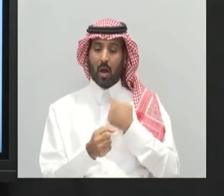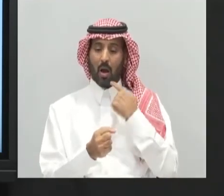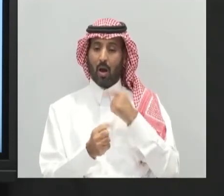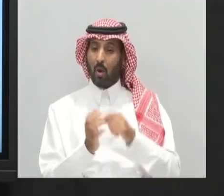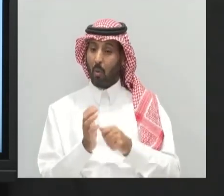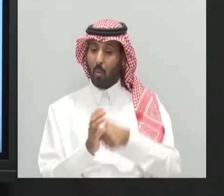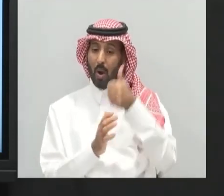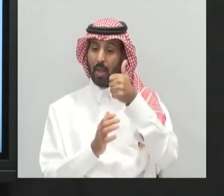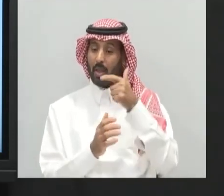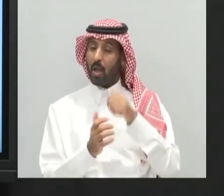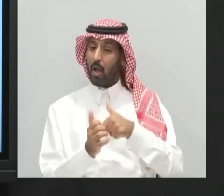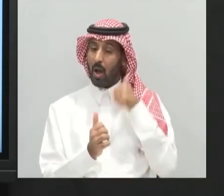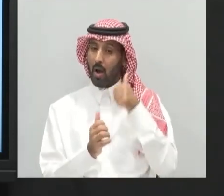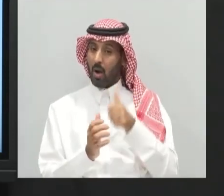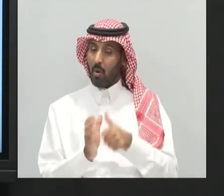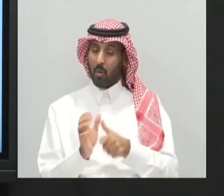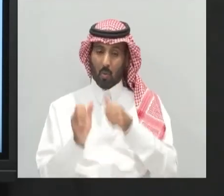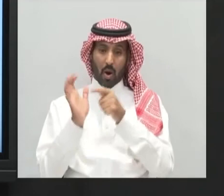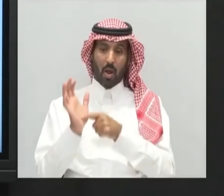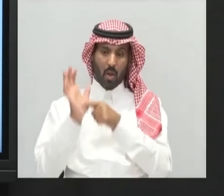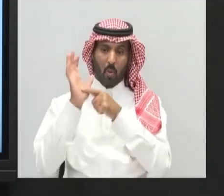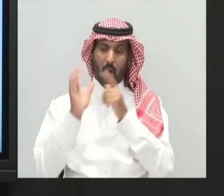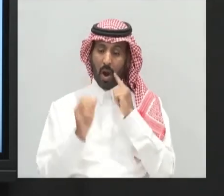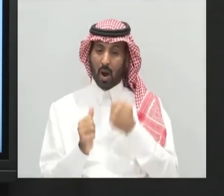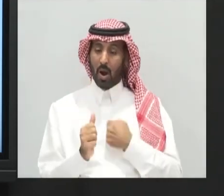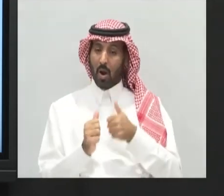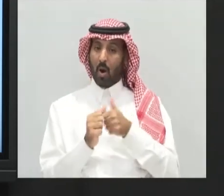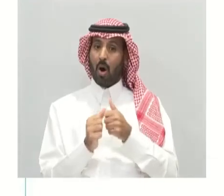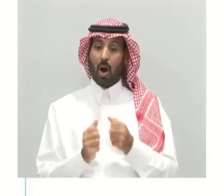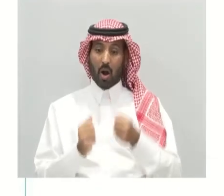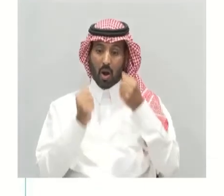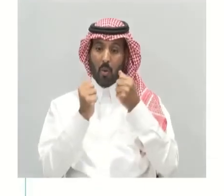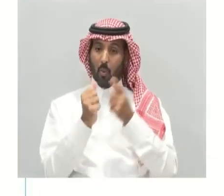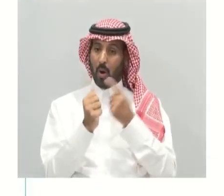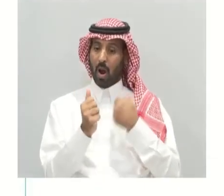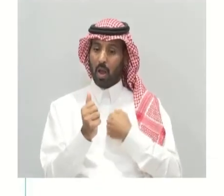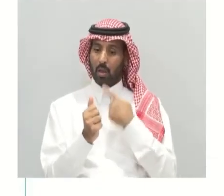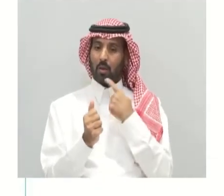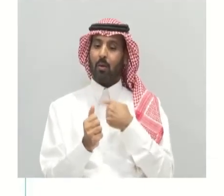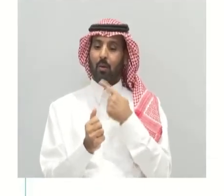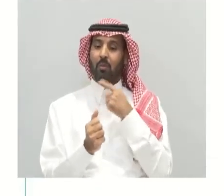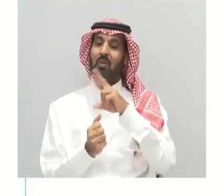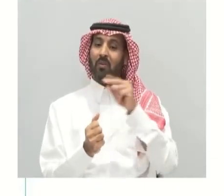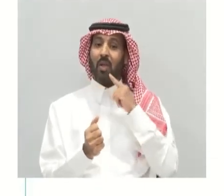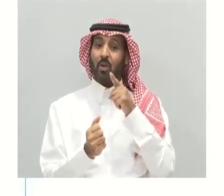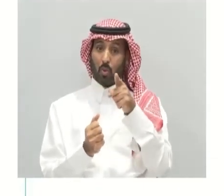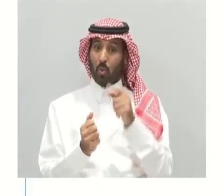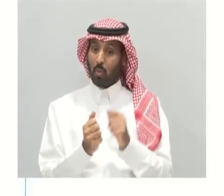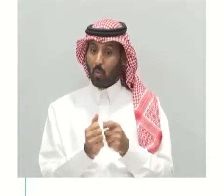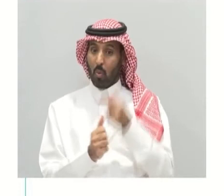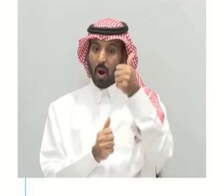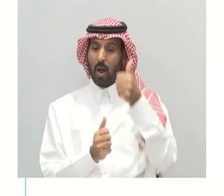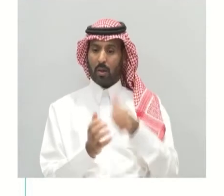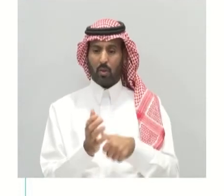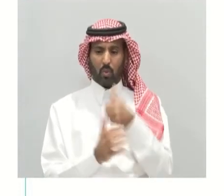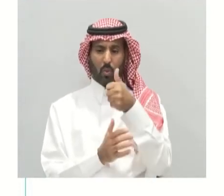won. And I can talk about you and I would say, you won. And I can